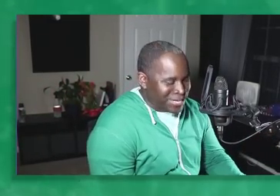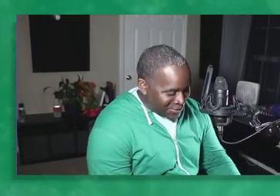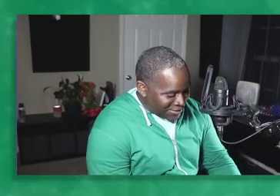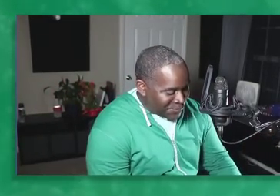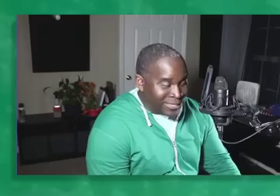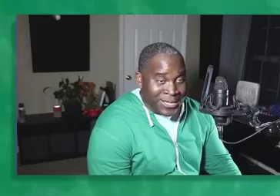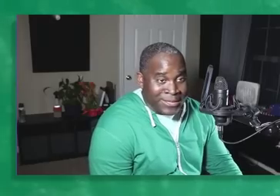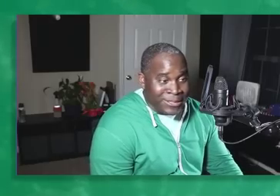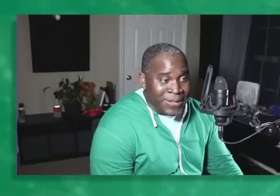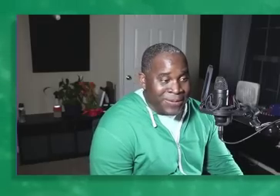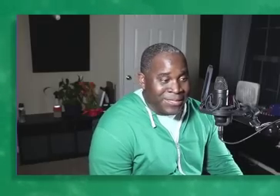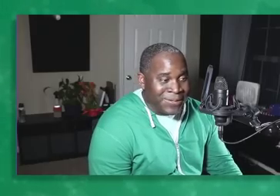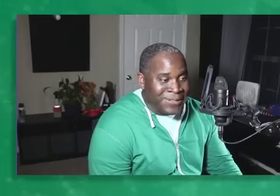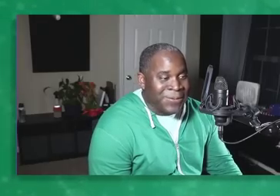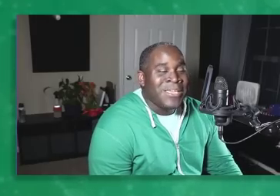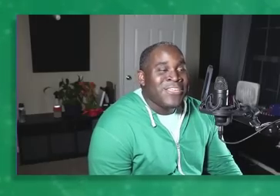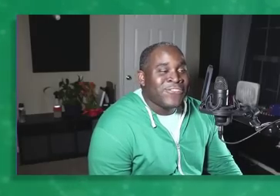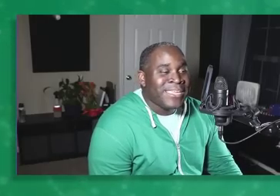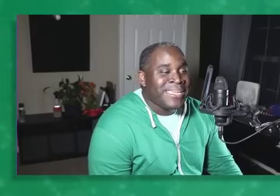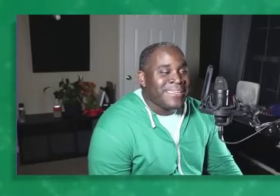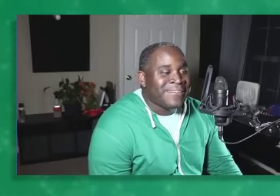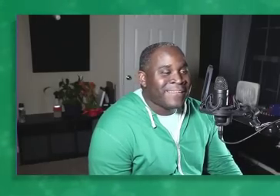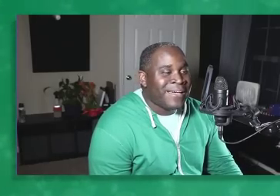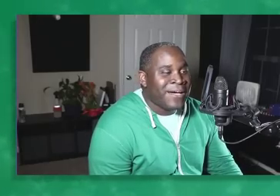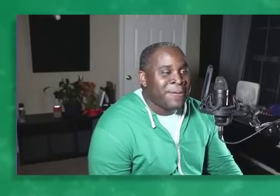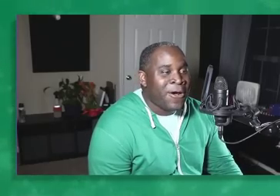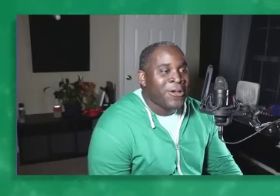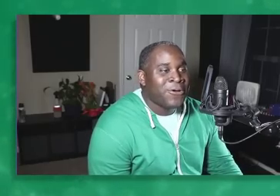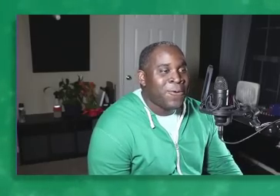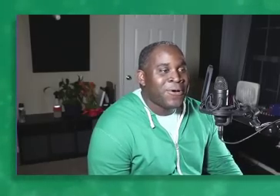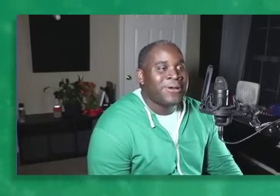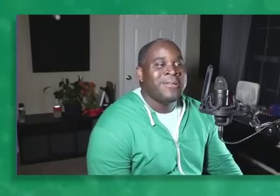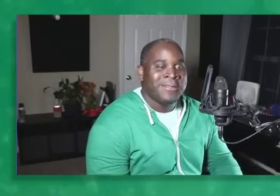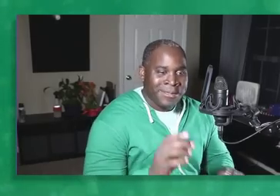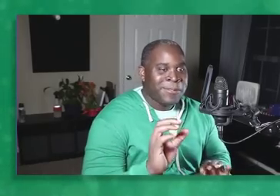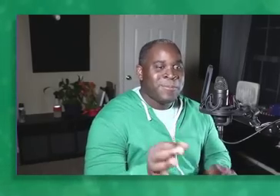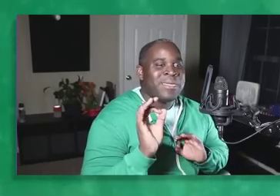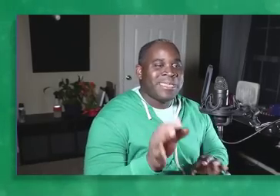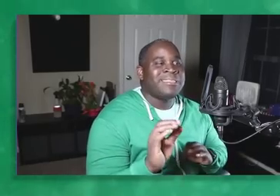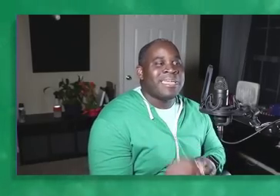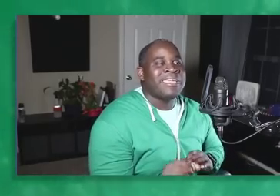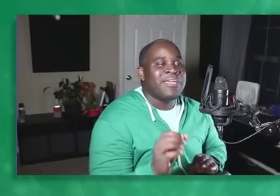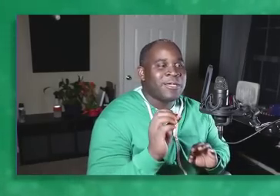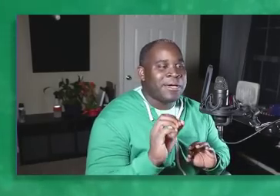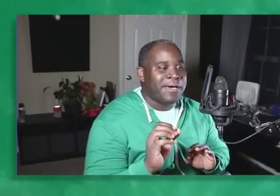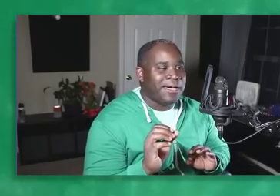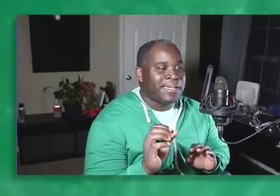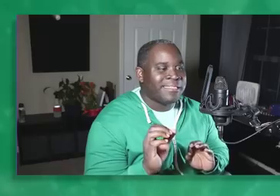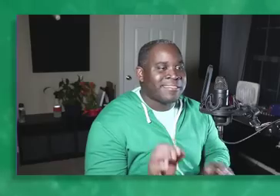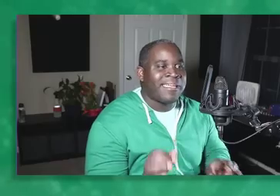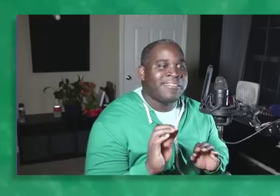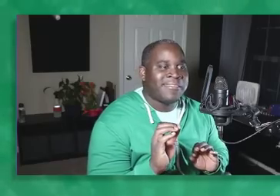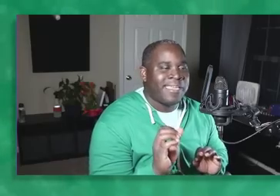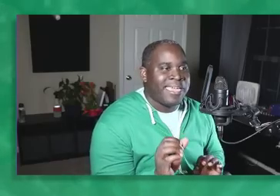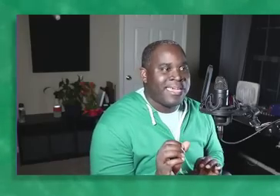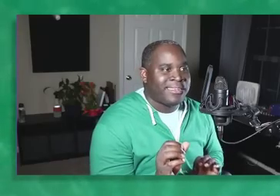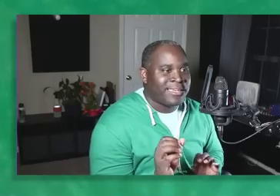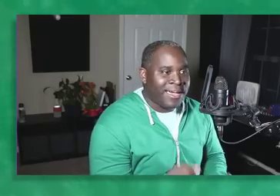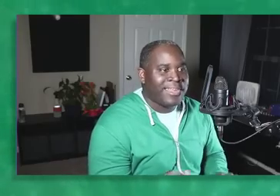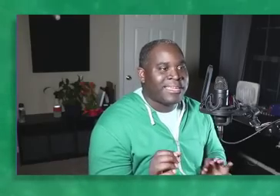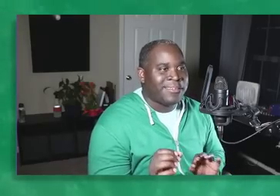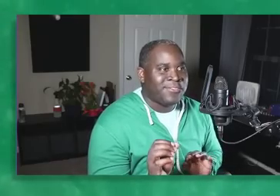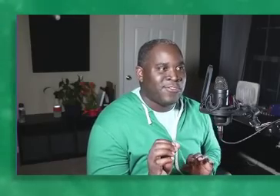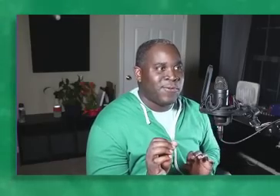No wordy dirties, but look, low. She is hardcore being like concise